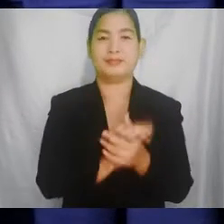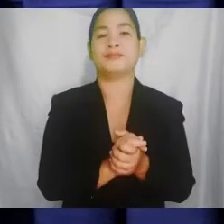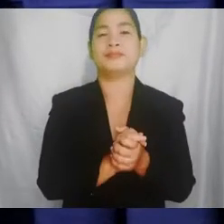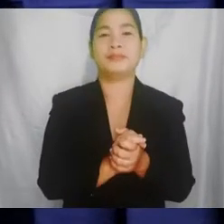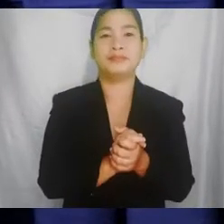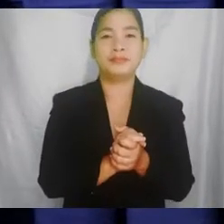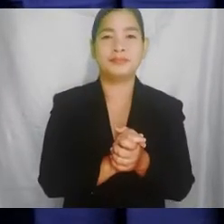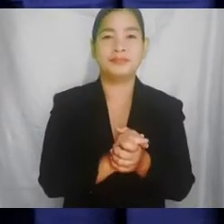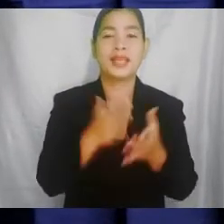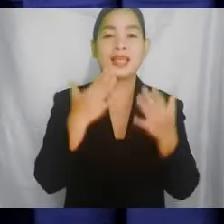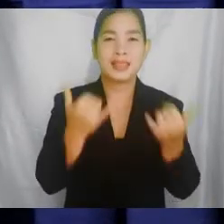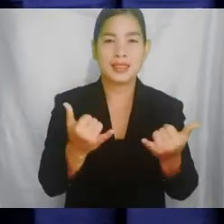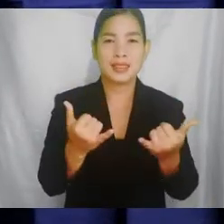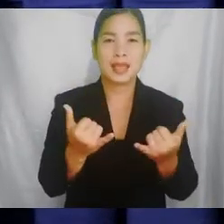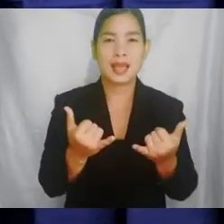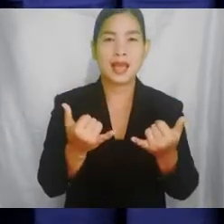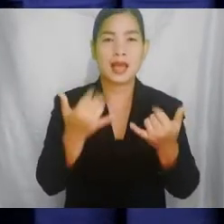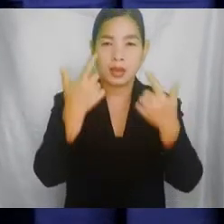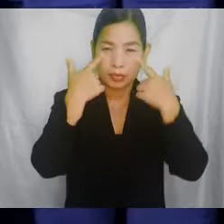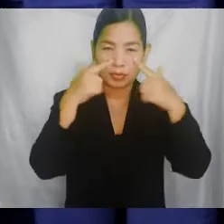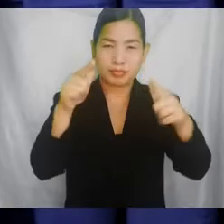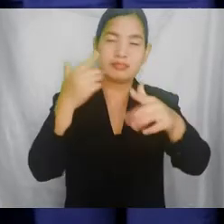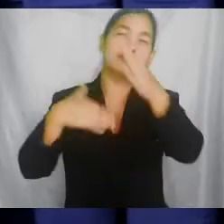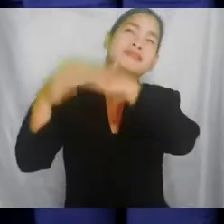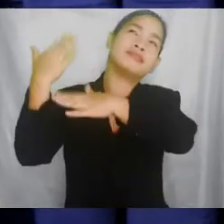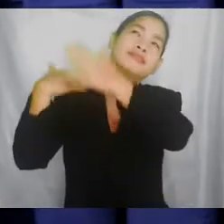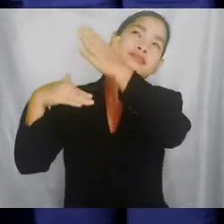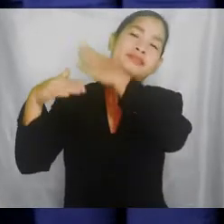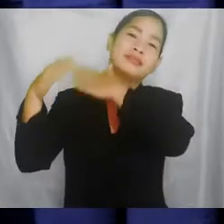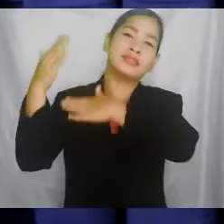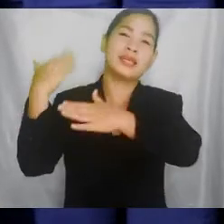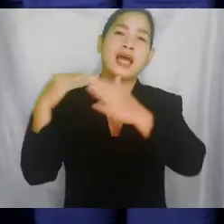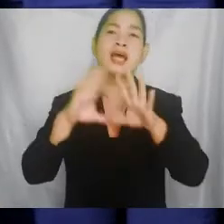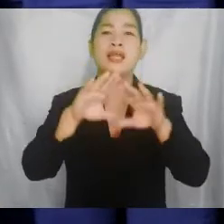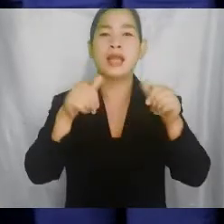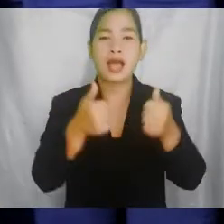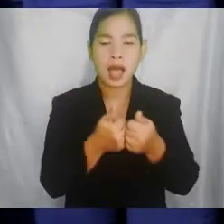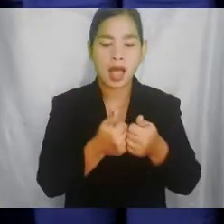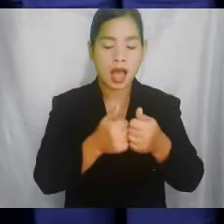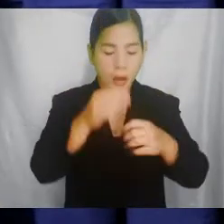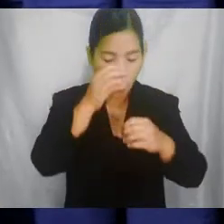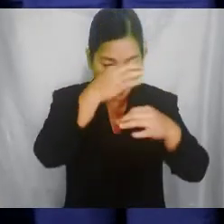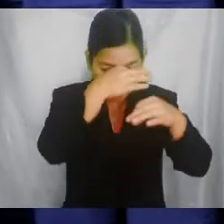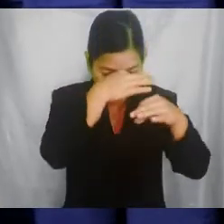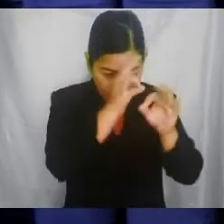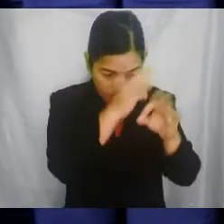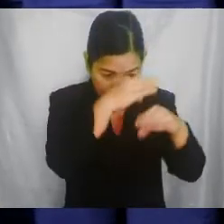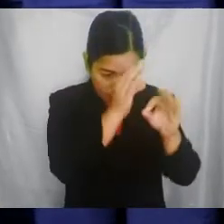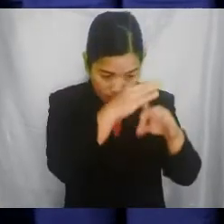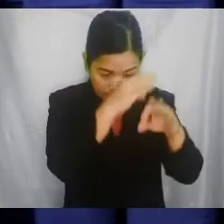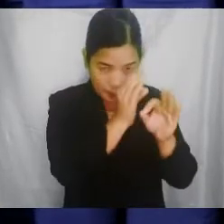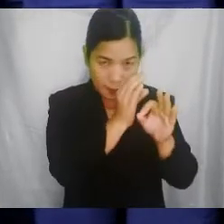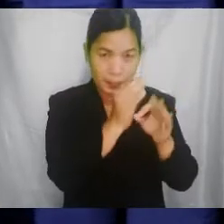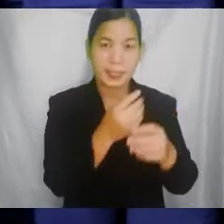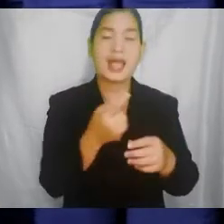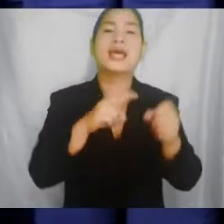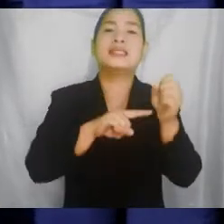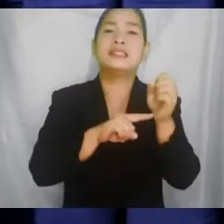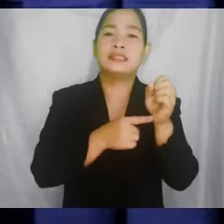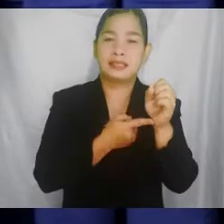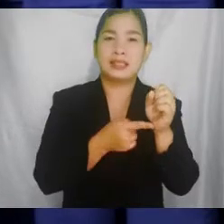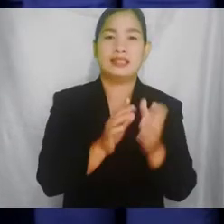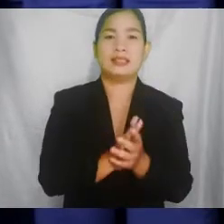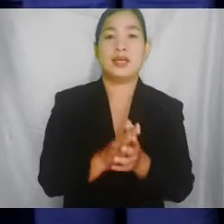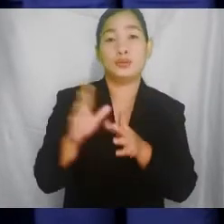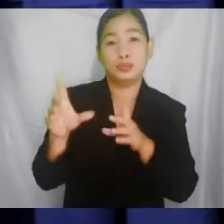Let us look back on how the microscope came into existence by doing the Let Us Practice, activity